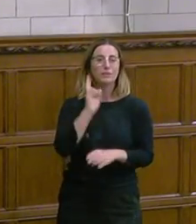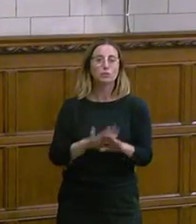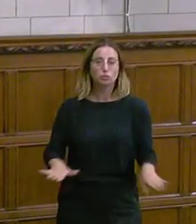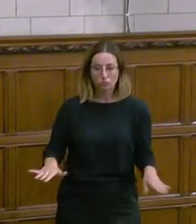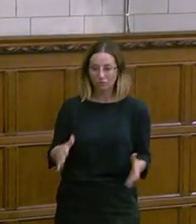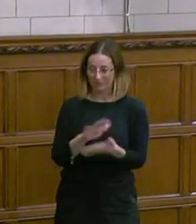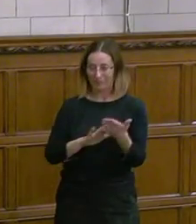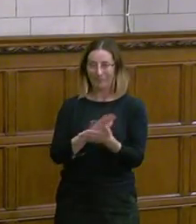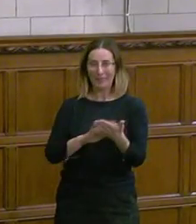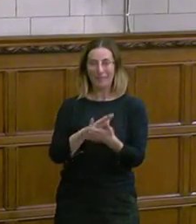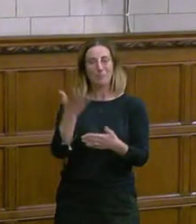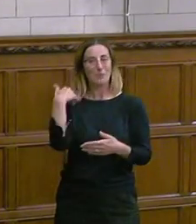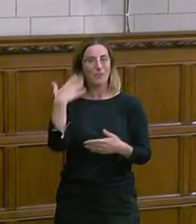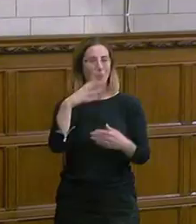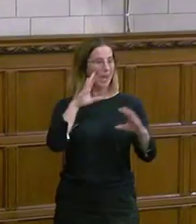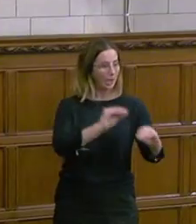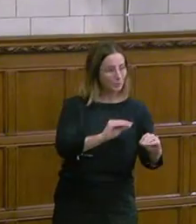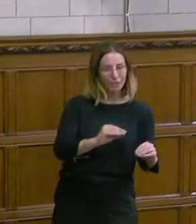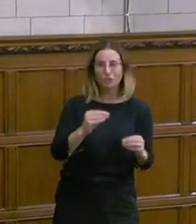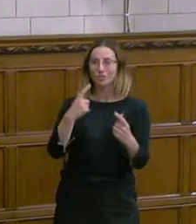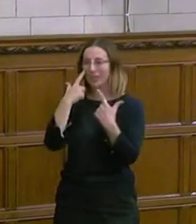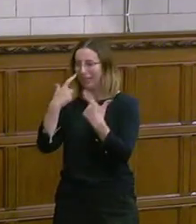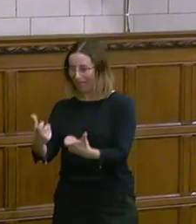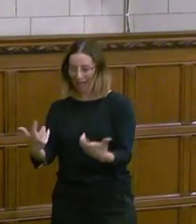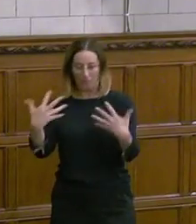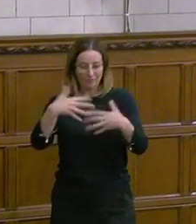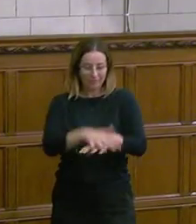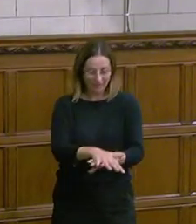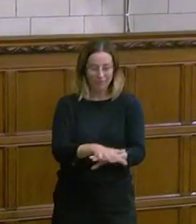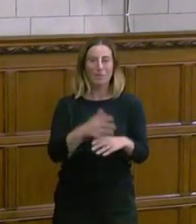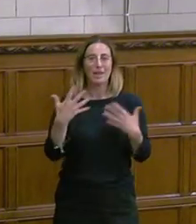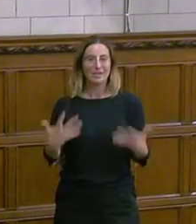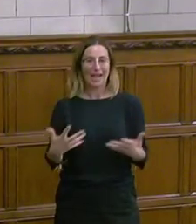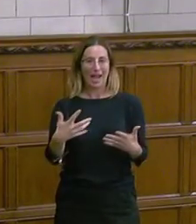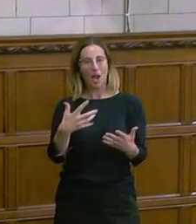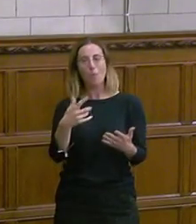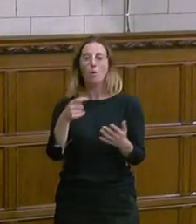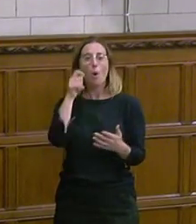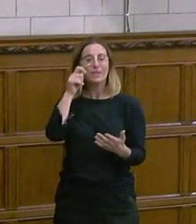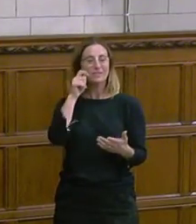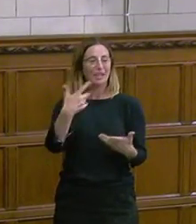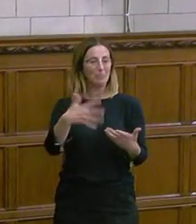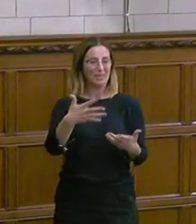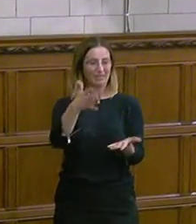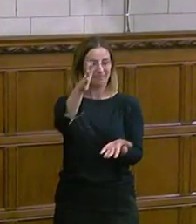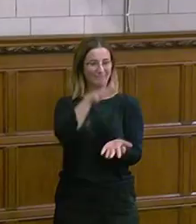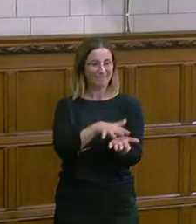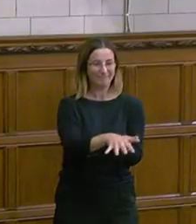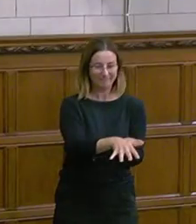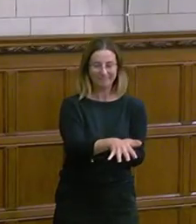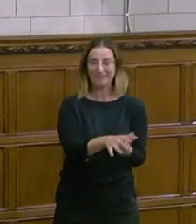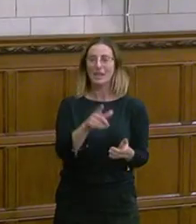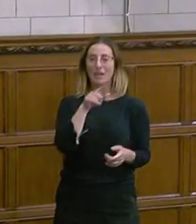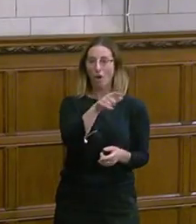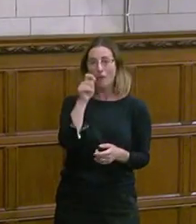education and care together. This service was praised and singled out by Ofsted as being a good example of good practice in a